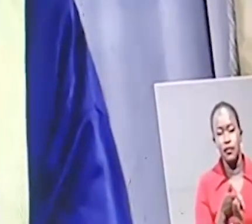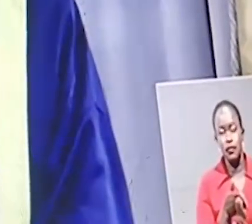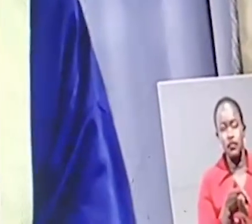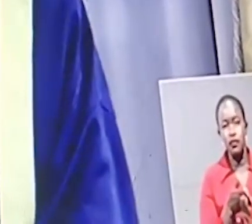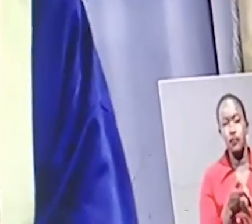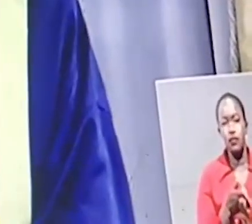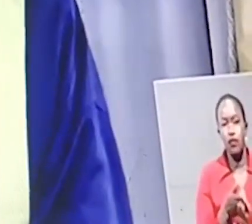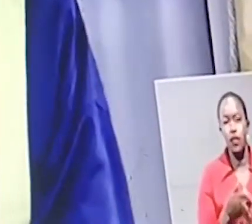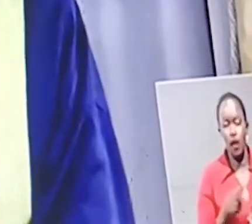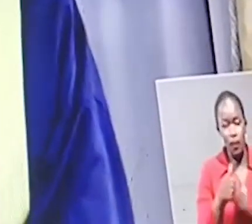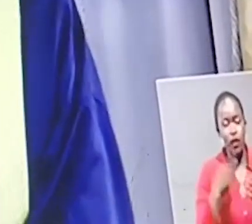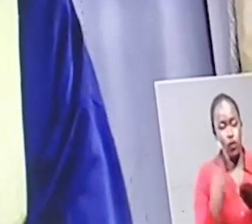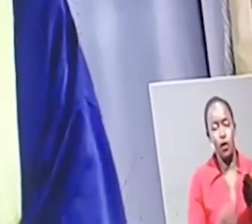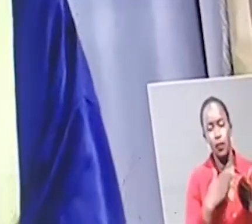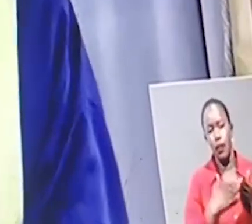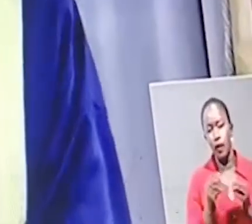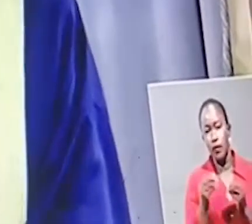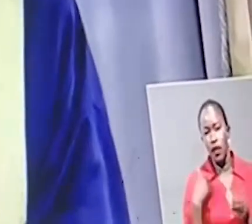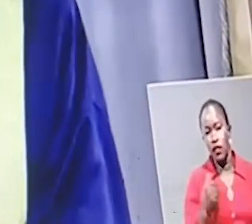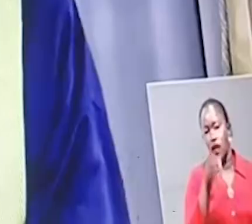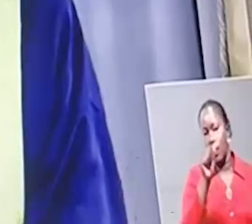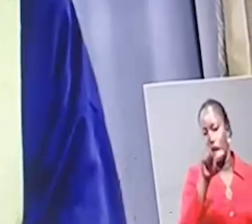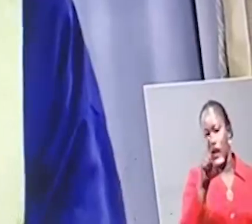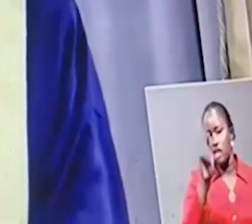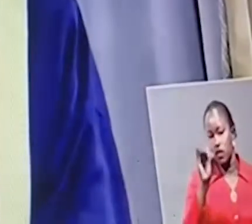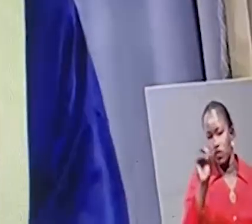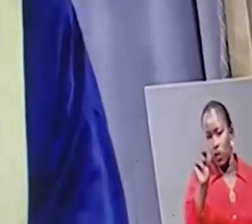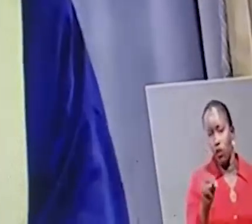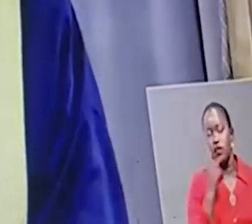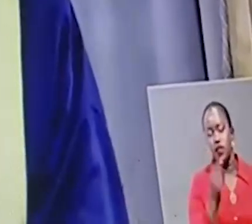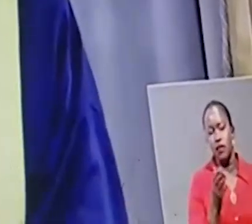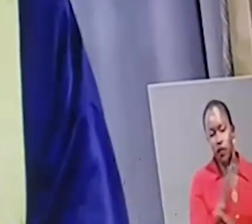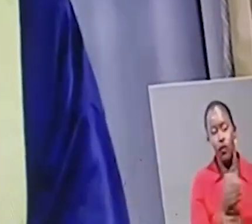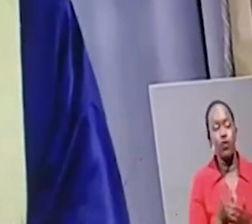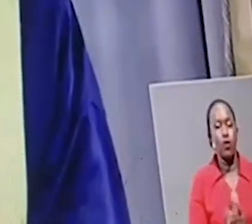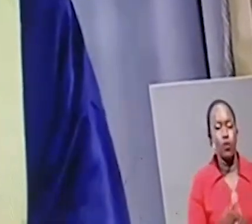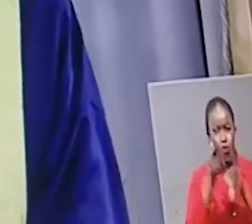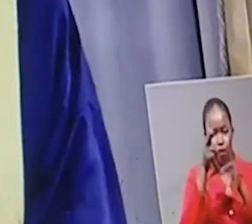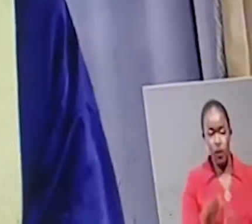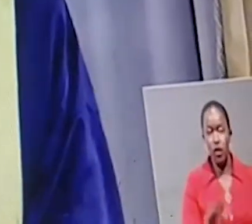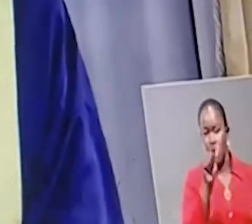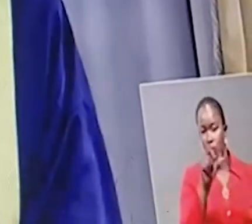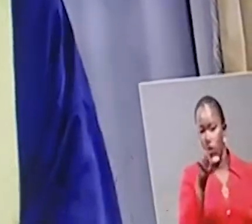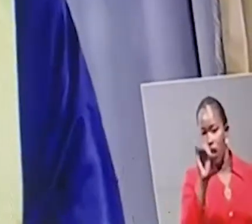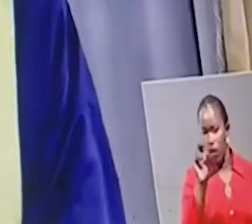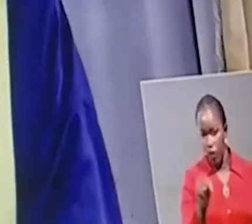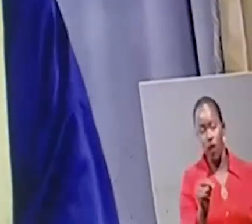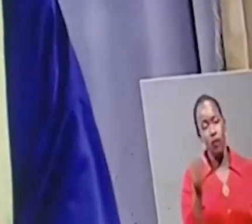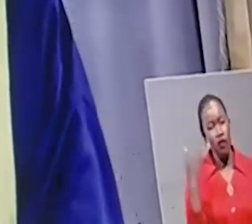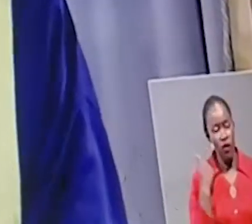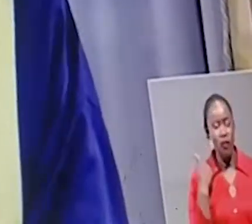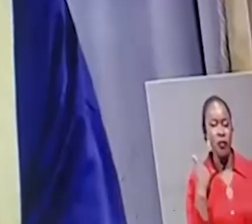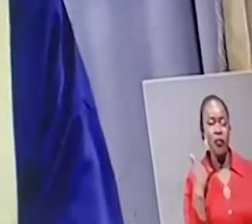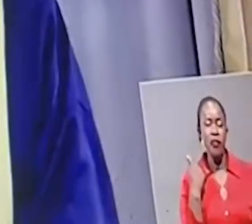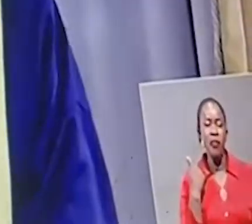my brother Ariane raised earlier. Yes, Honorable Ariane, on the earlier ruling which